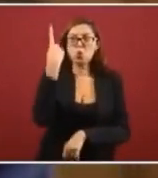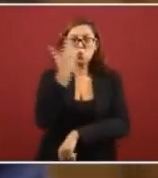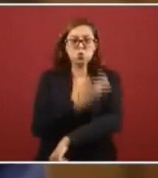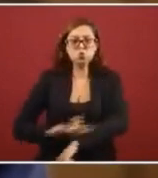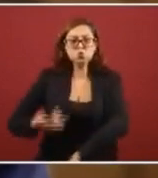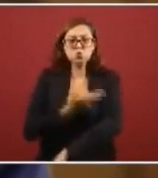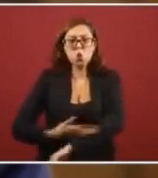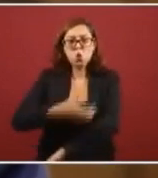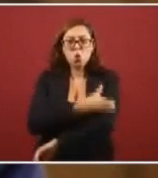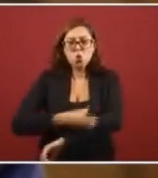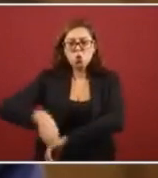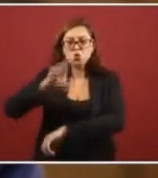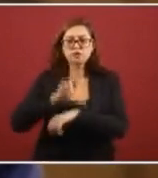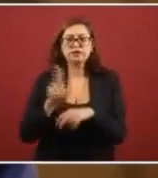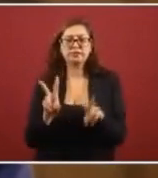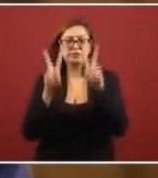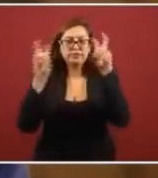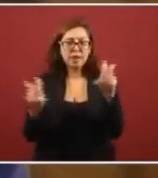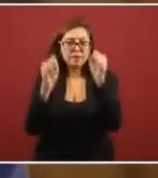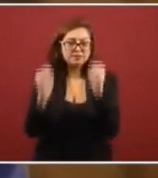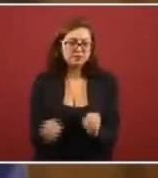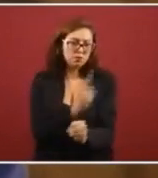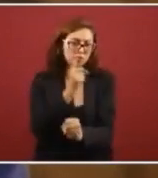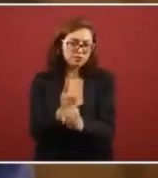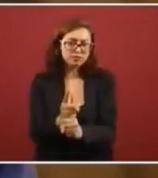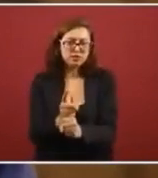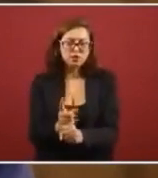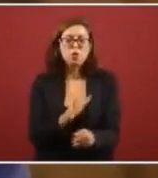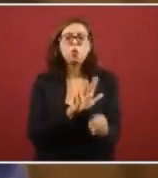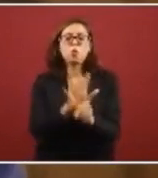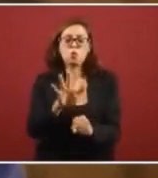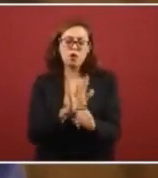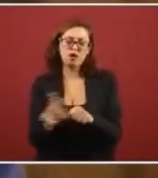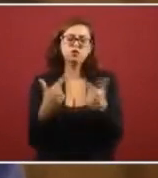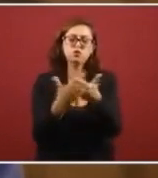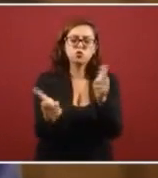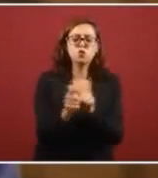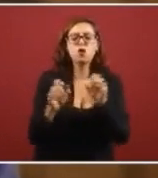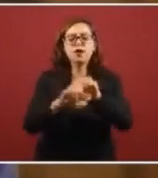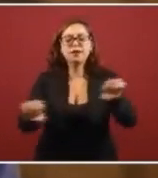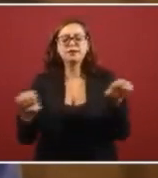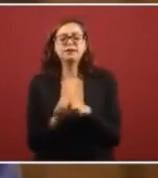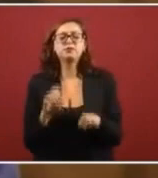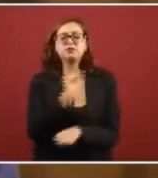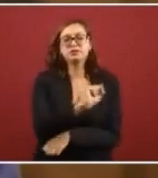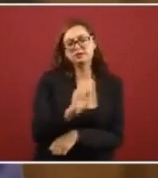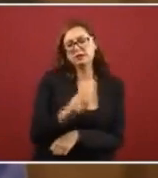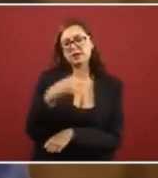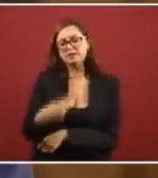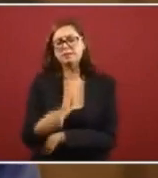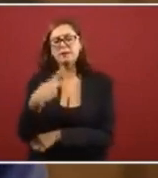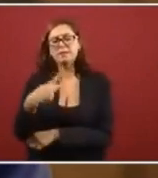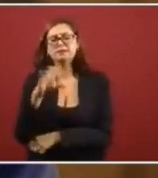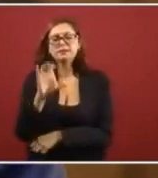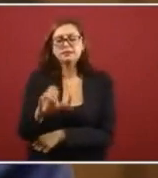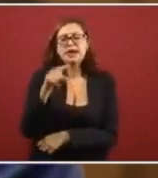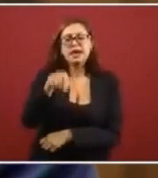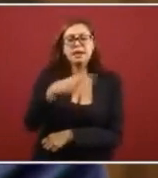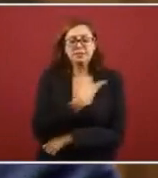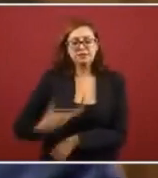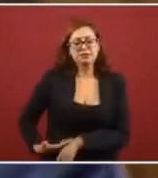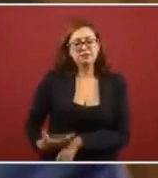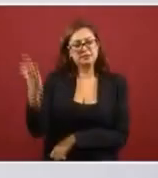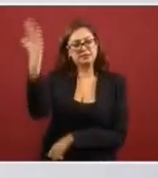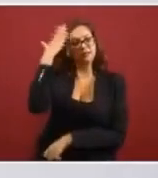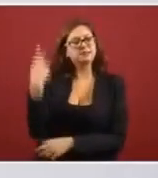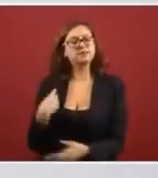coordinated material for public security the cabinet is headed by the President of the